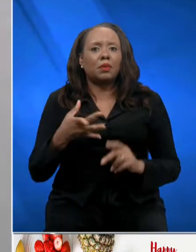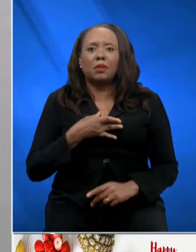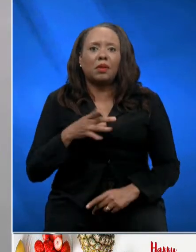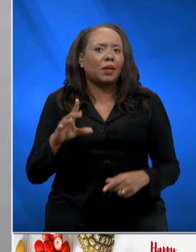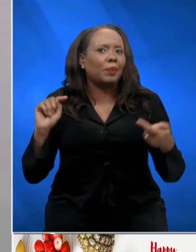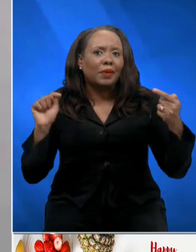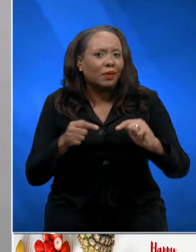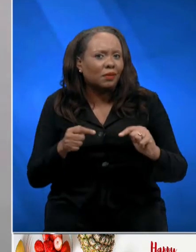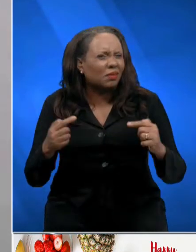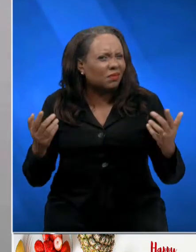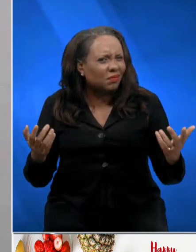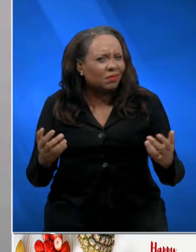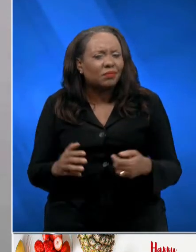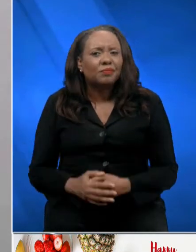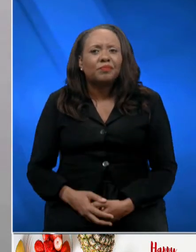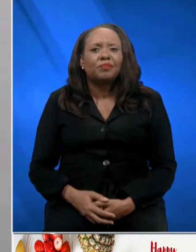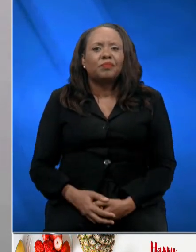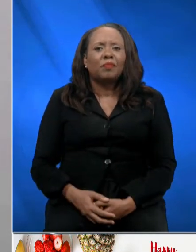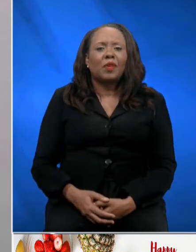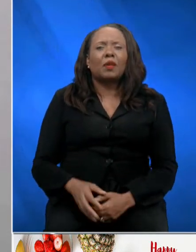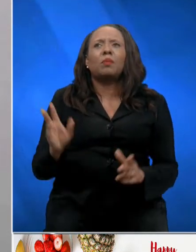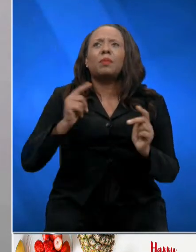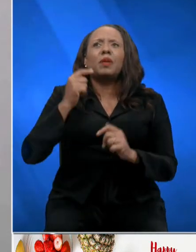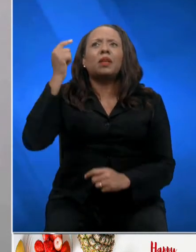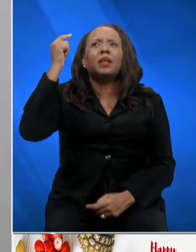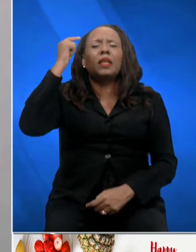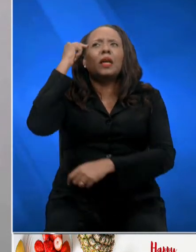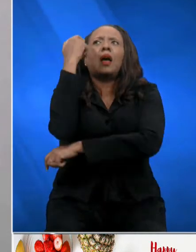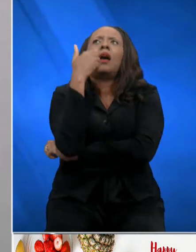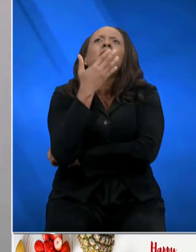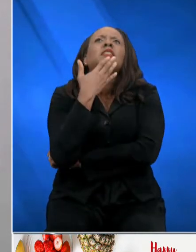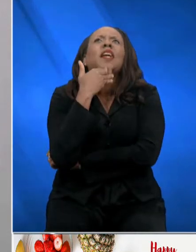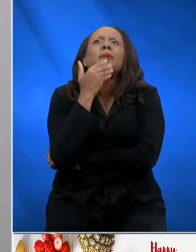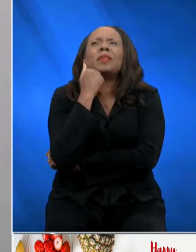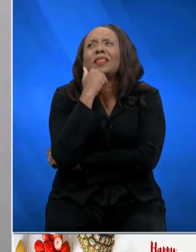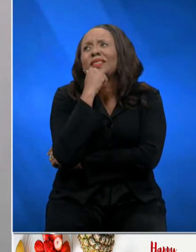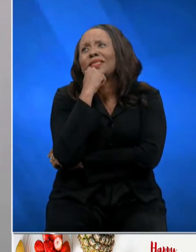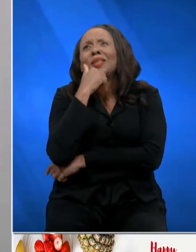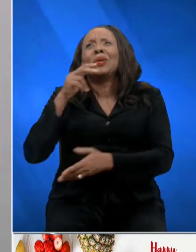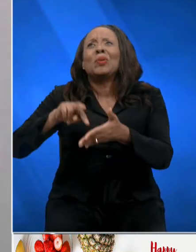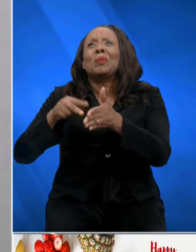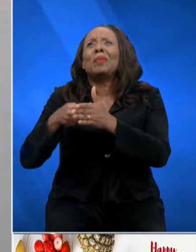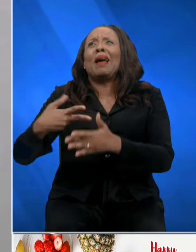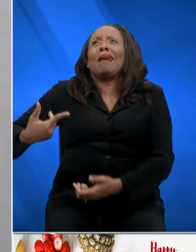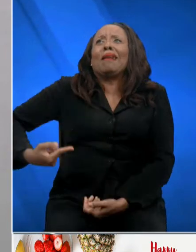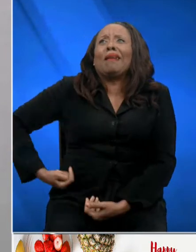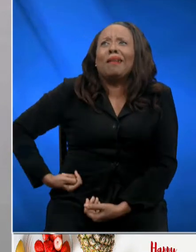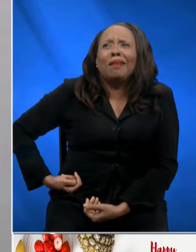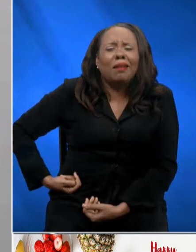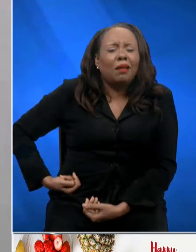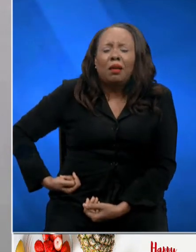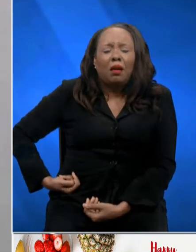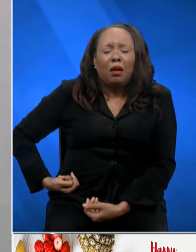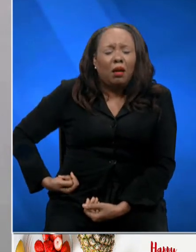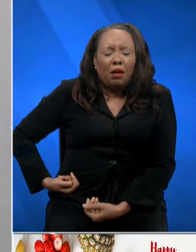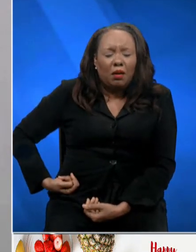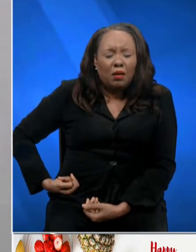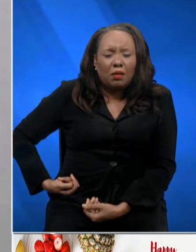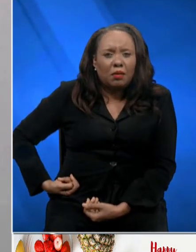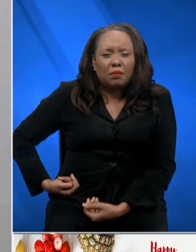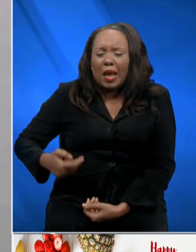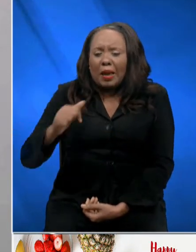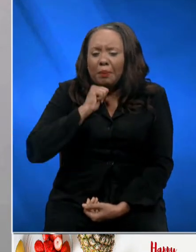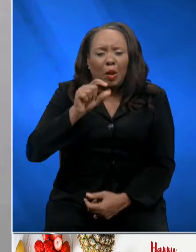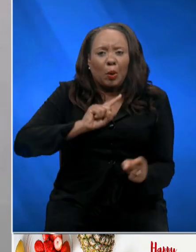So everybody thinks about diabetes and thinks about insulin, as well as getting their blood sugar checked. And some of the oral medications